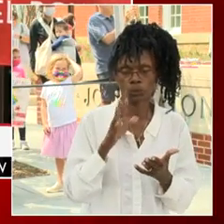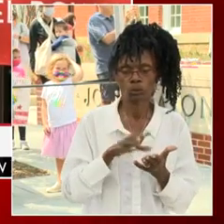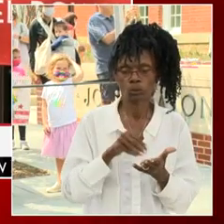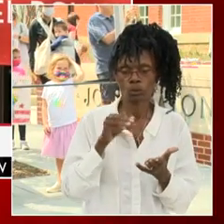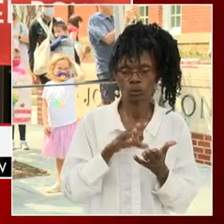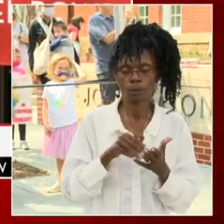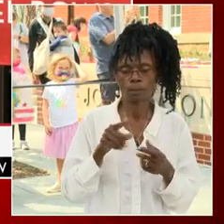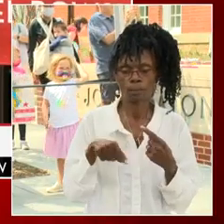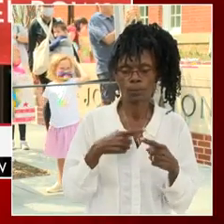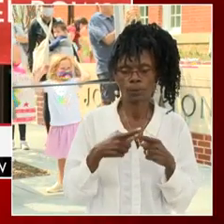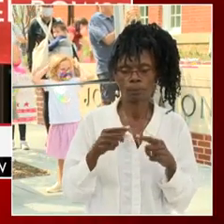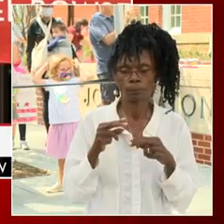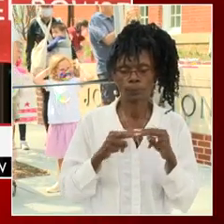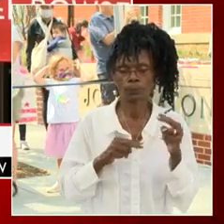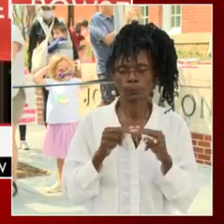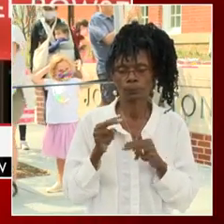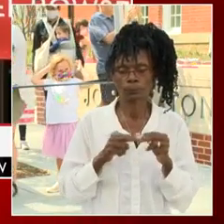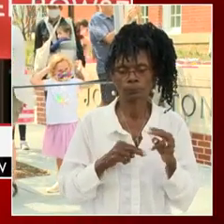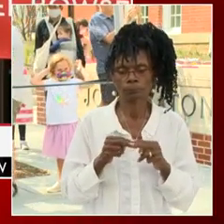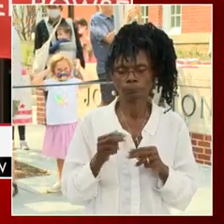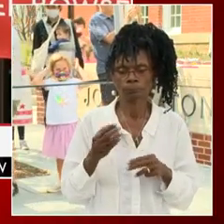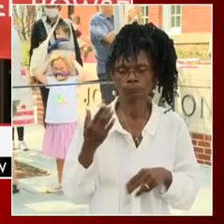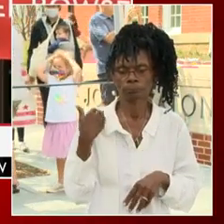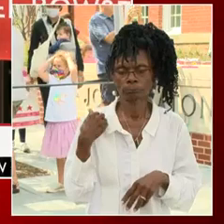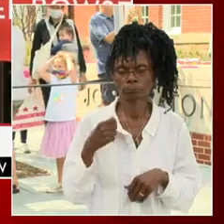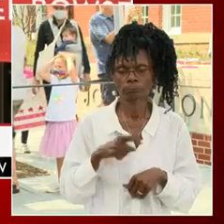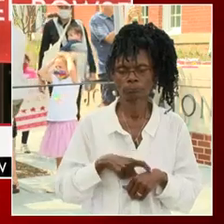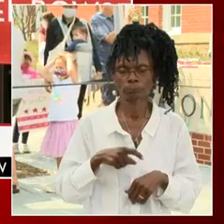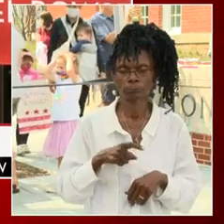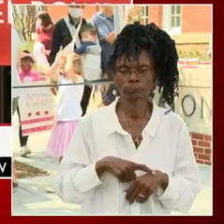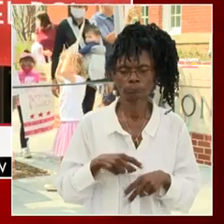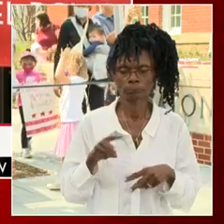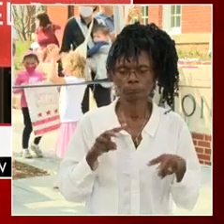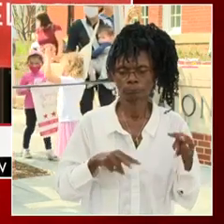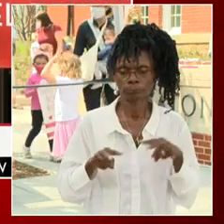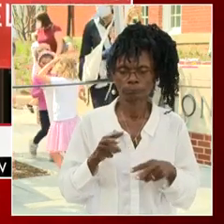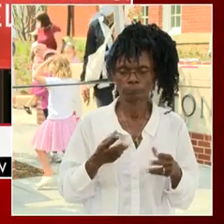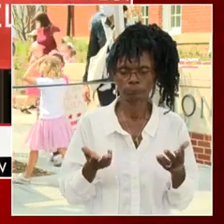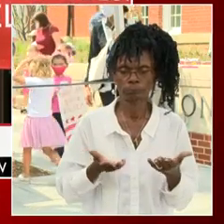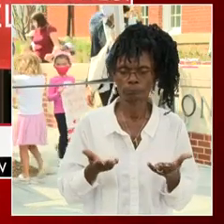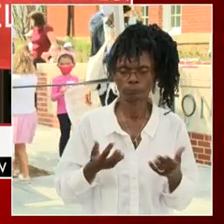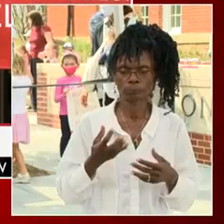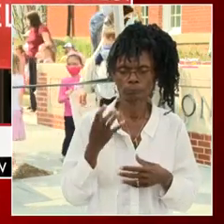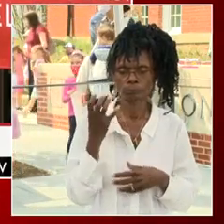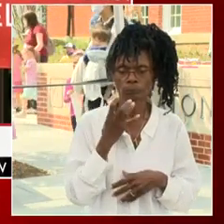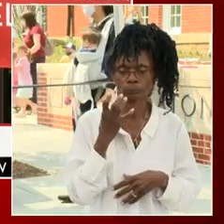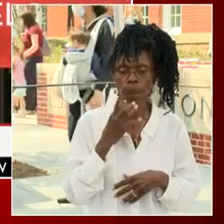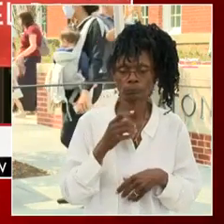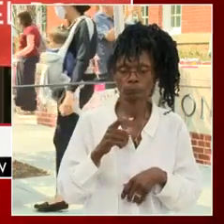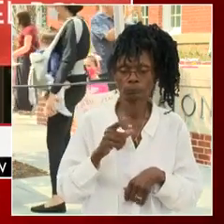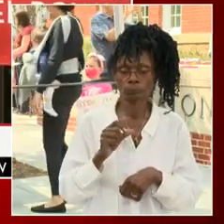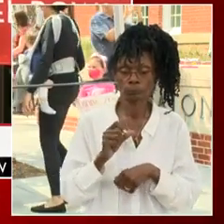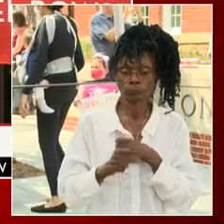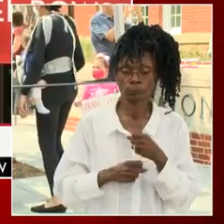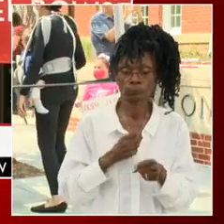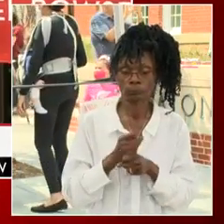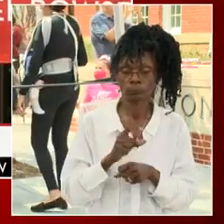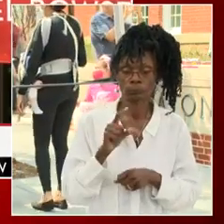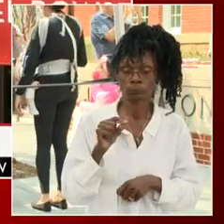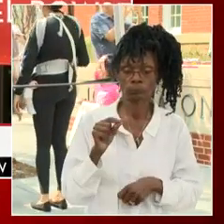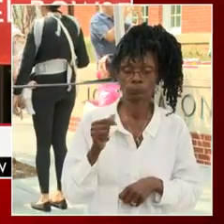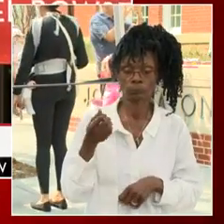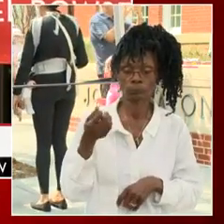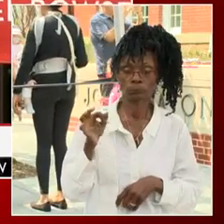I visited the school, I can't believe it was 2019, but I was invited to a